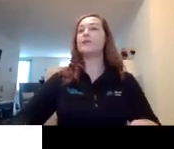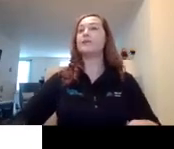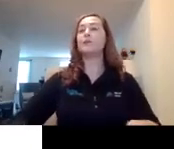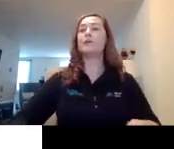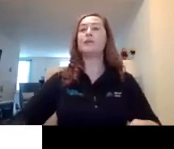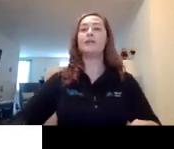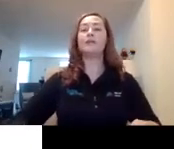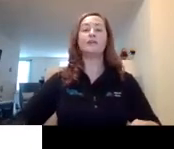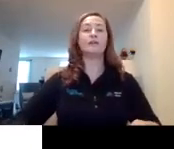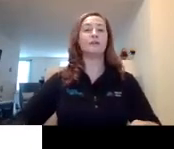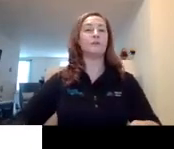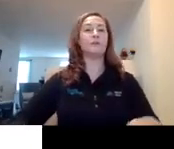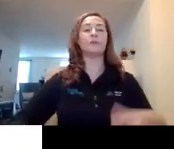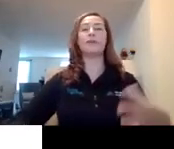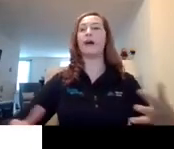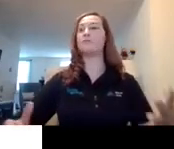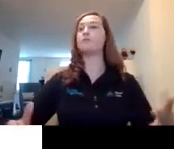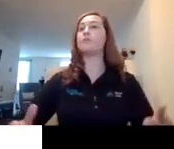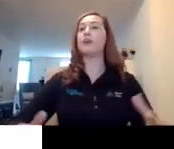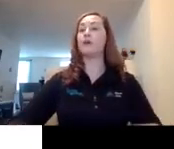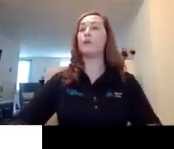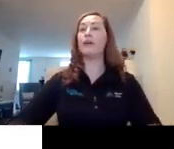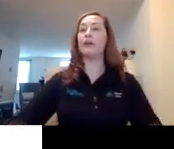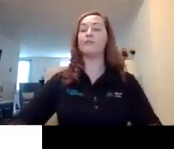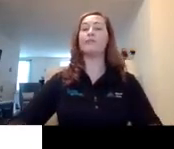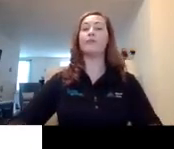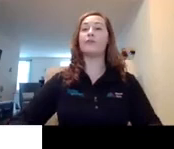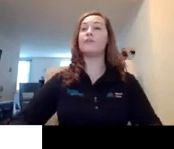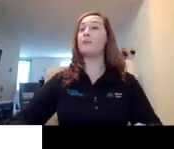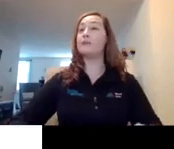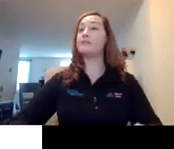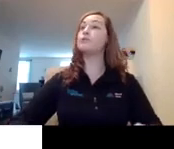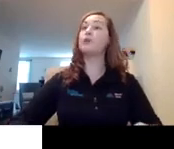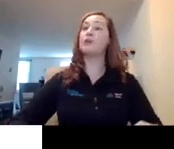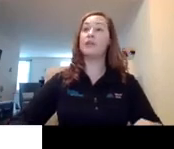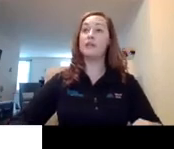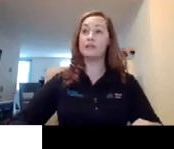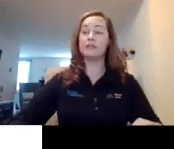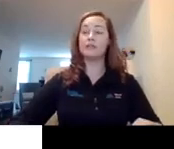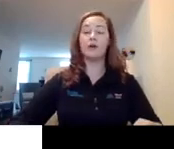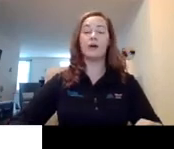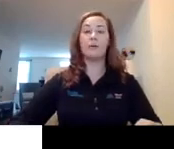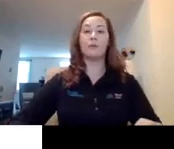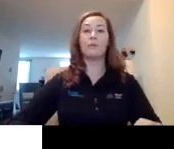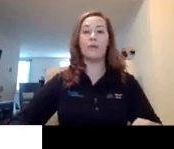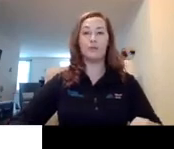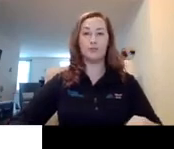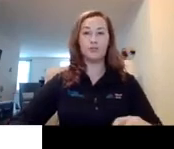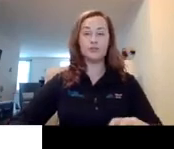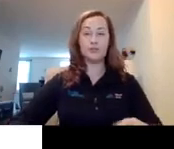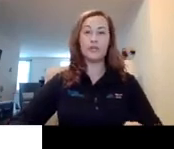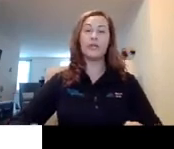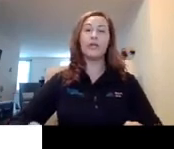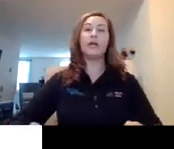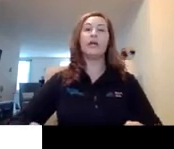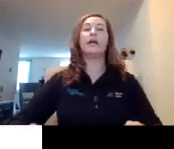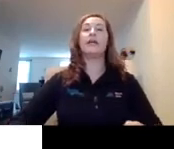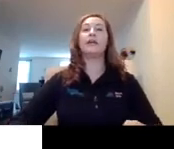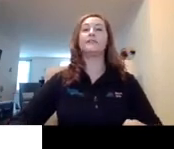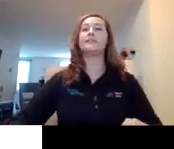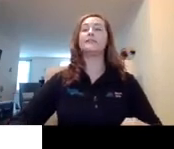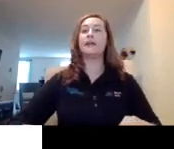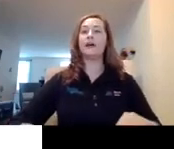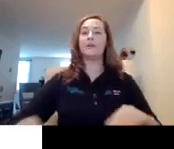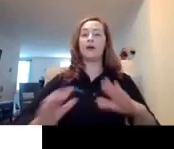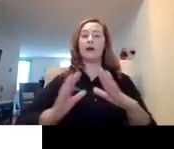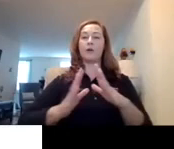allowed, we have to provide a way for families to connect with patients. And